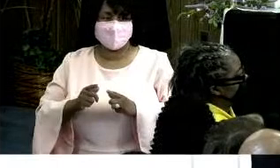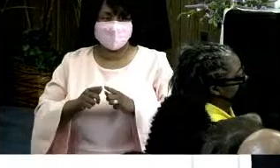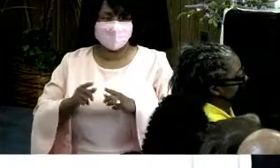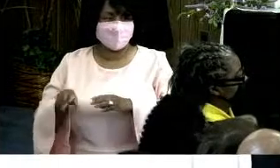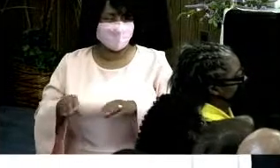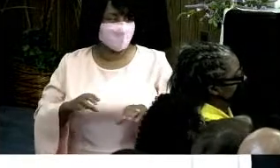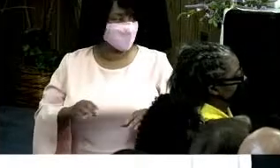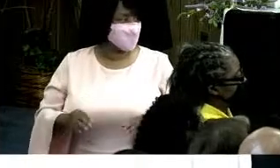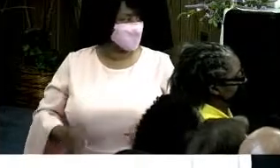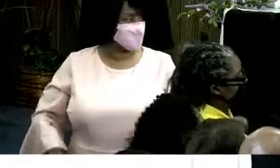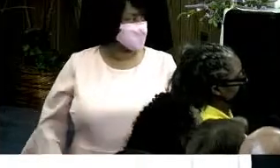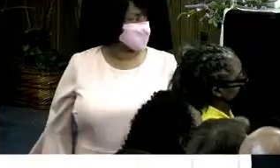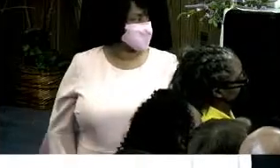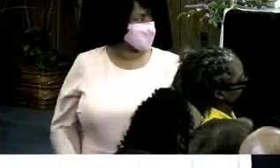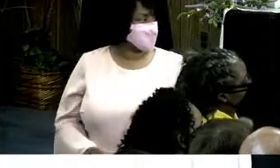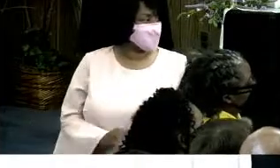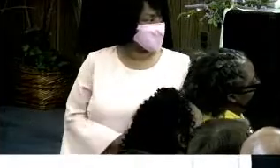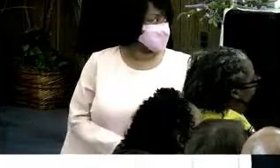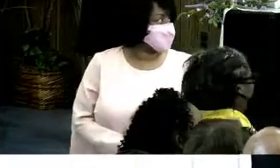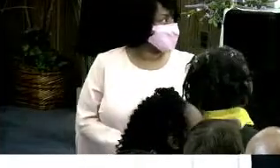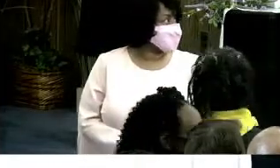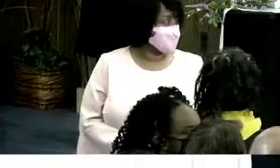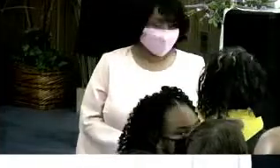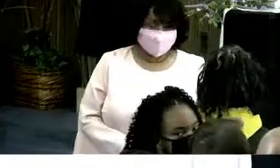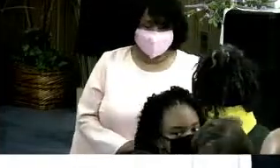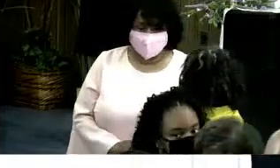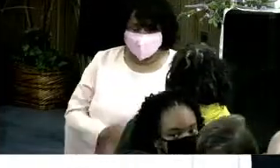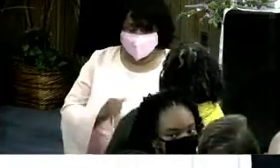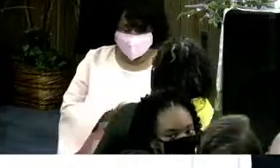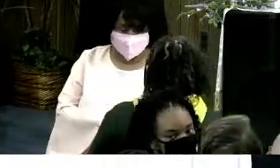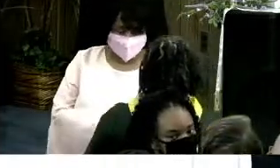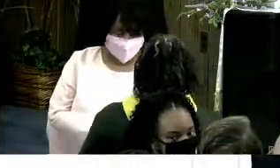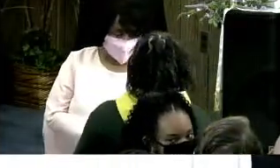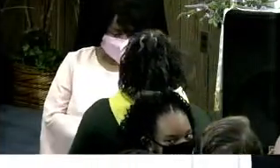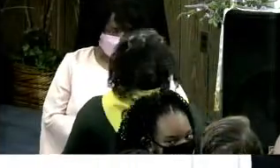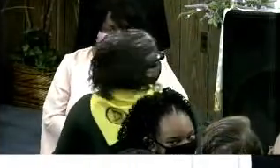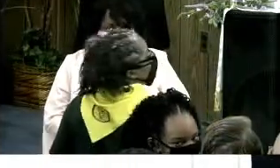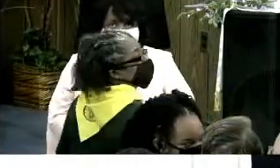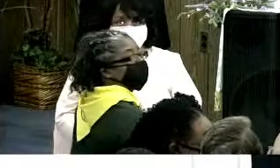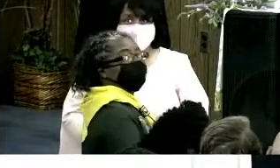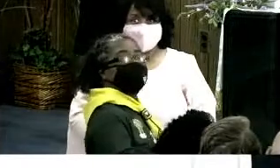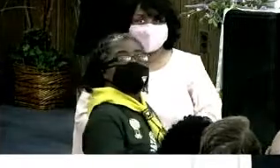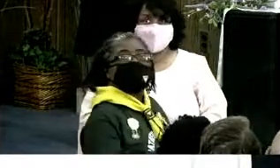you please pray for us after our video? Thank you.